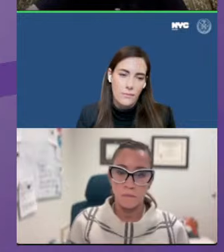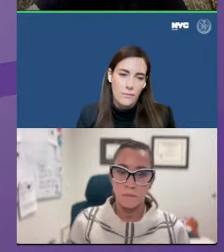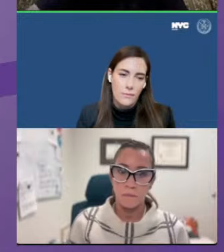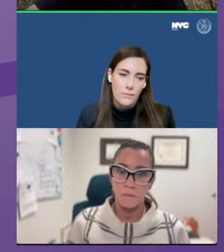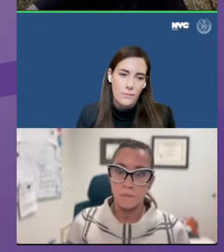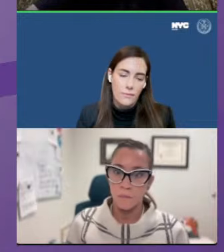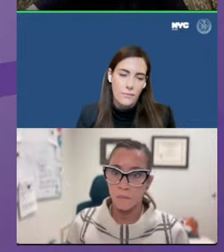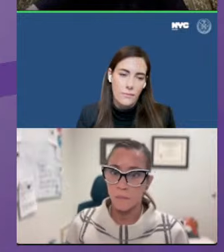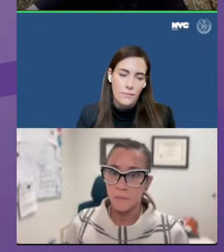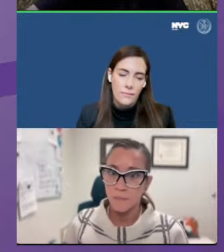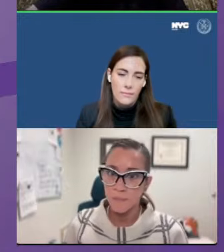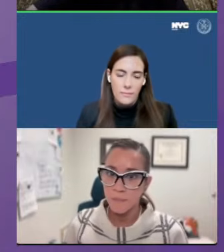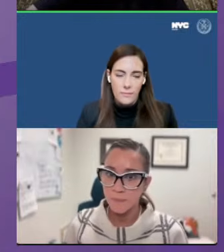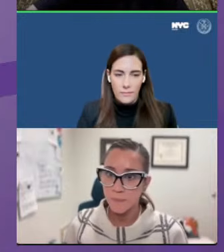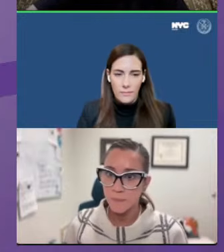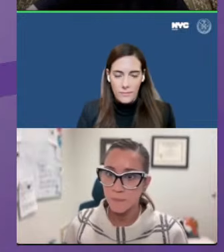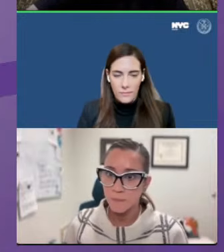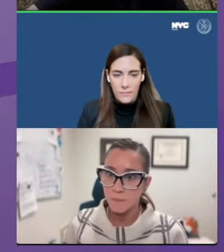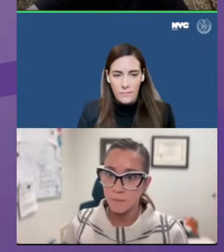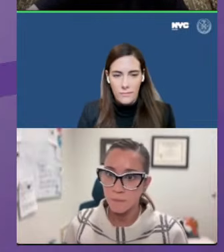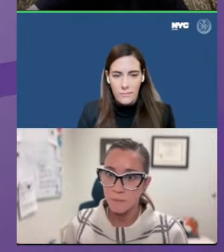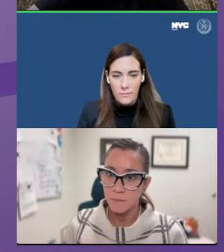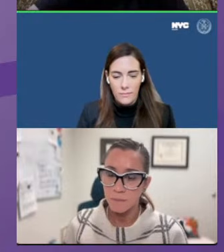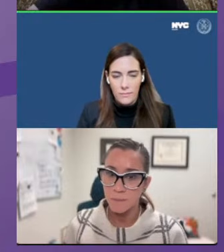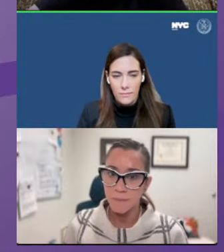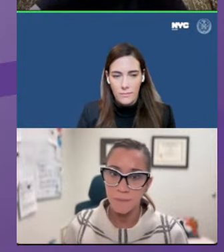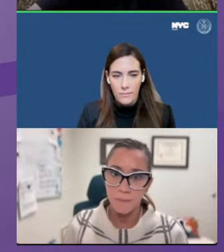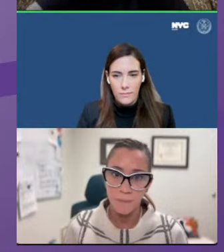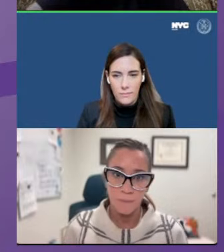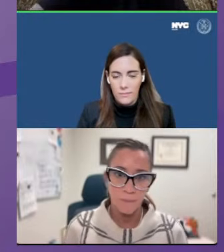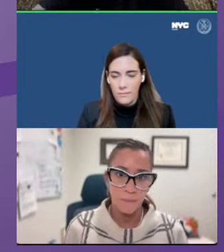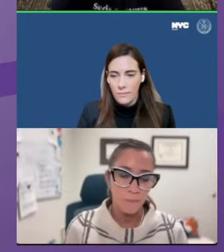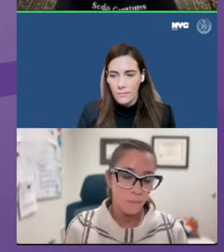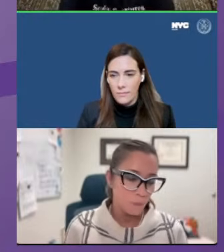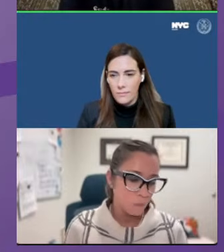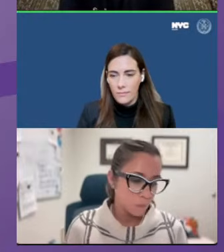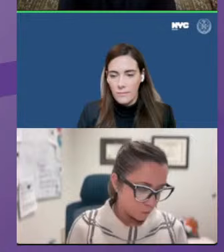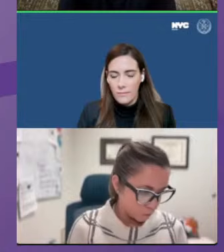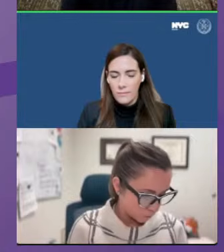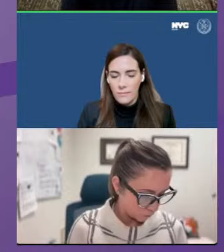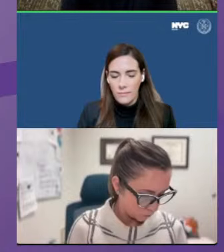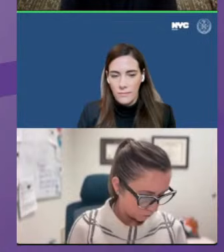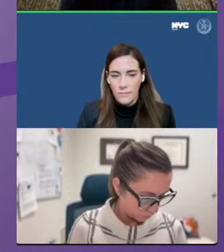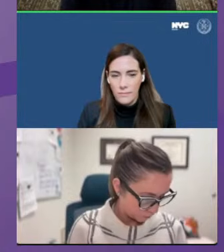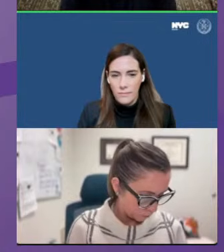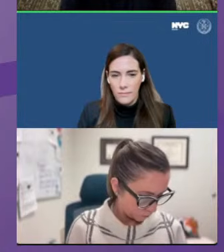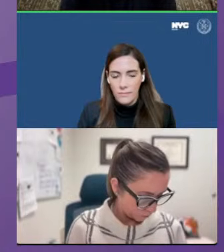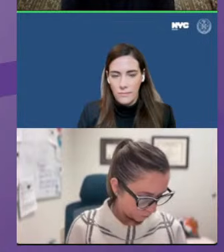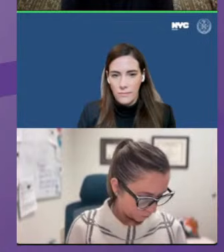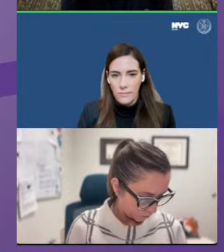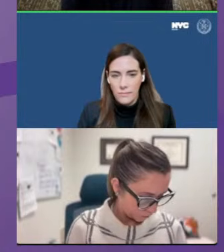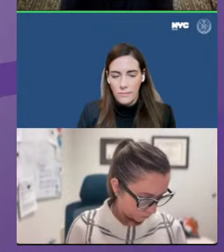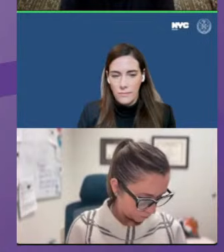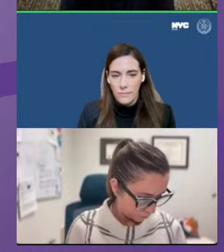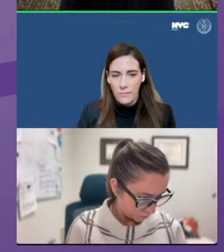amazing collaborator of mine, Geetika Iwasaki from Yale University. We published a paper in Nature showing, amongst other things,